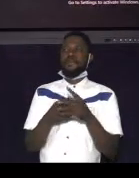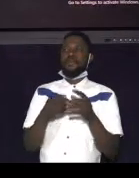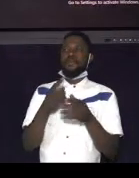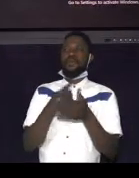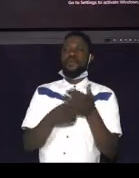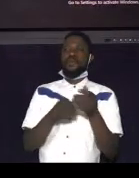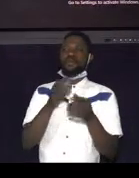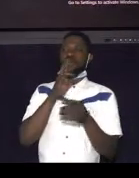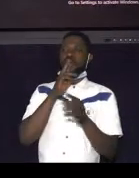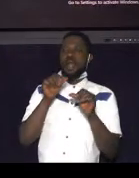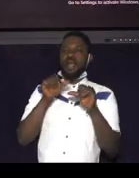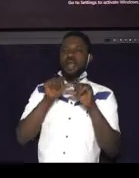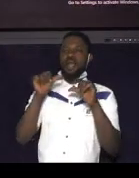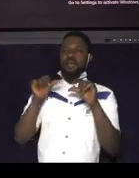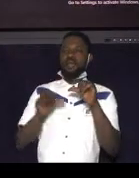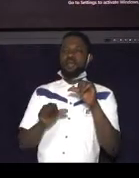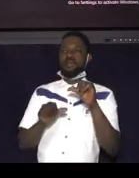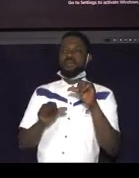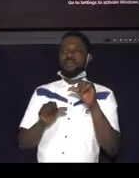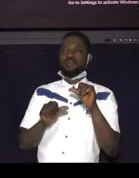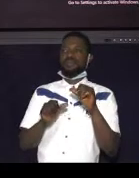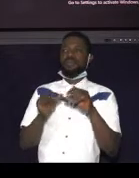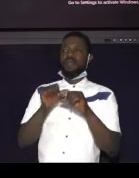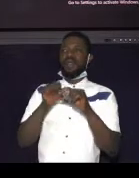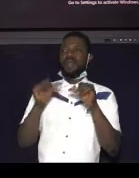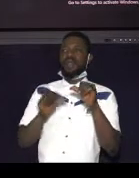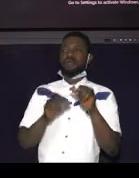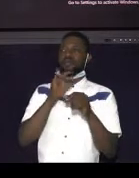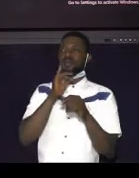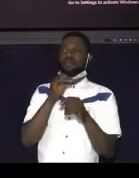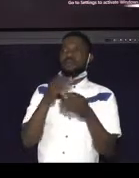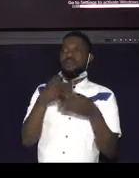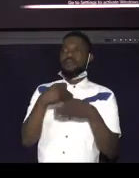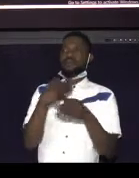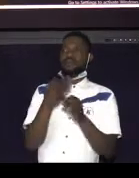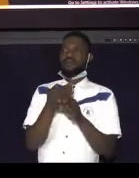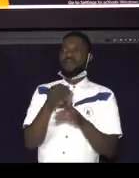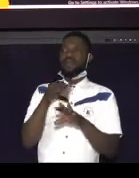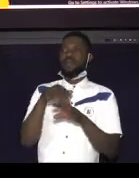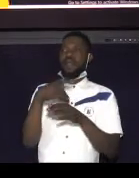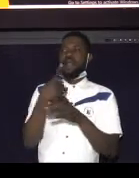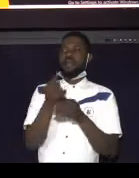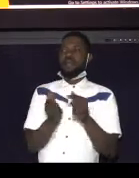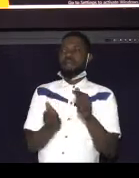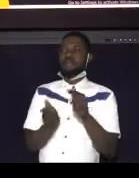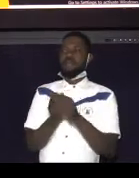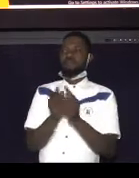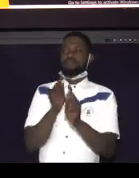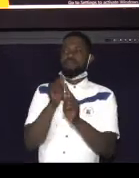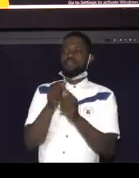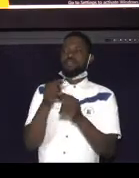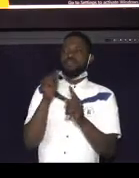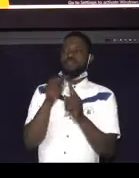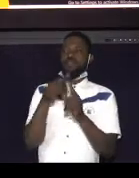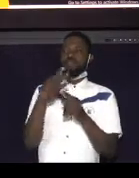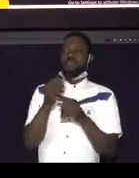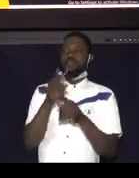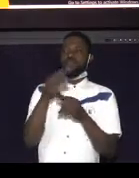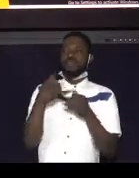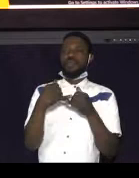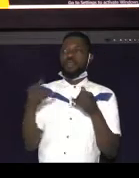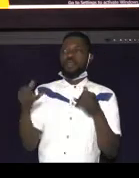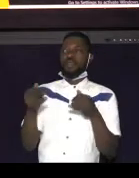Now, what are angles? An angle is formed at the meeting point of two lines.